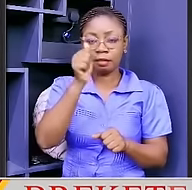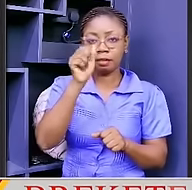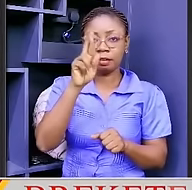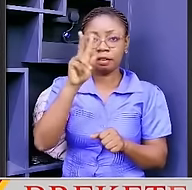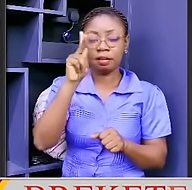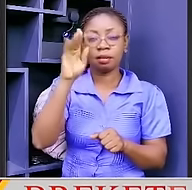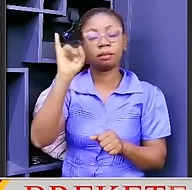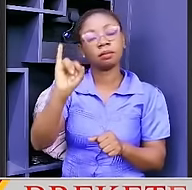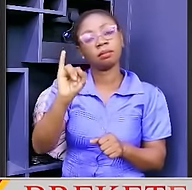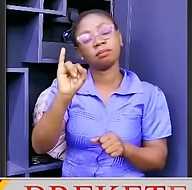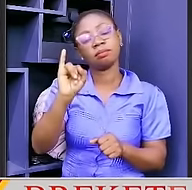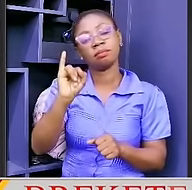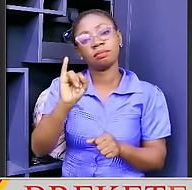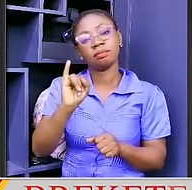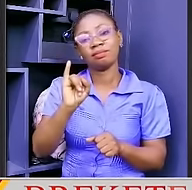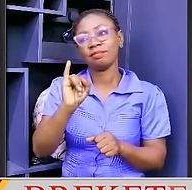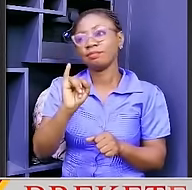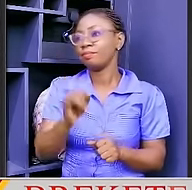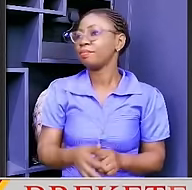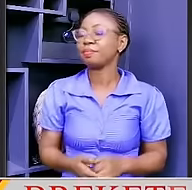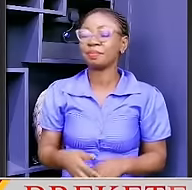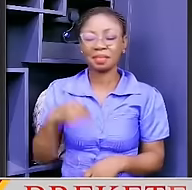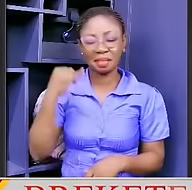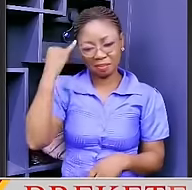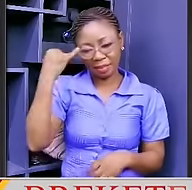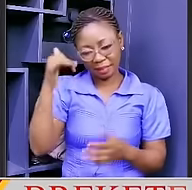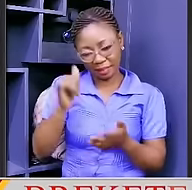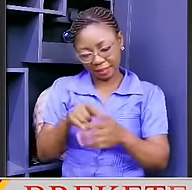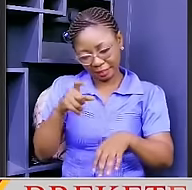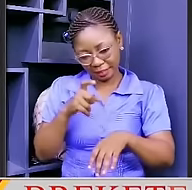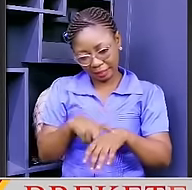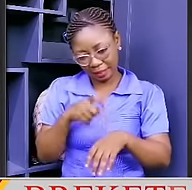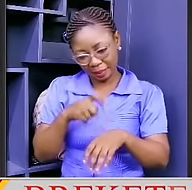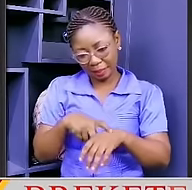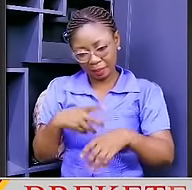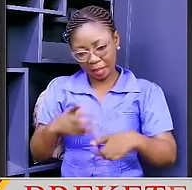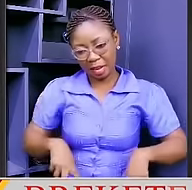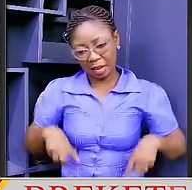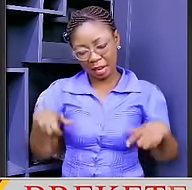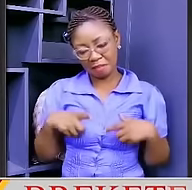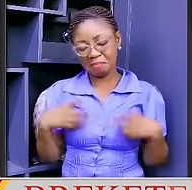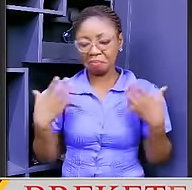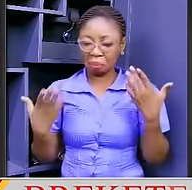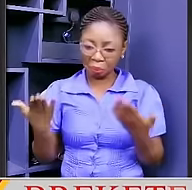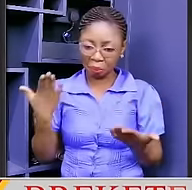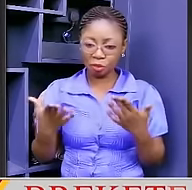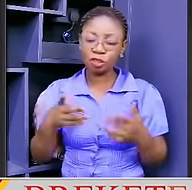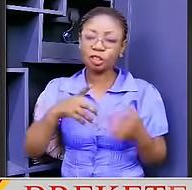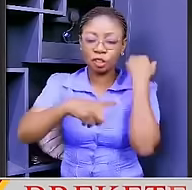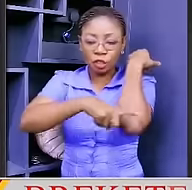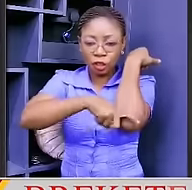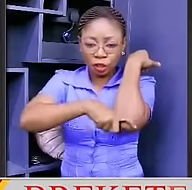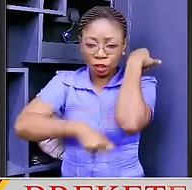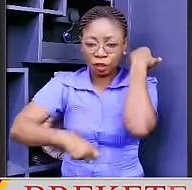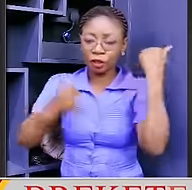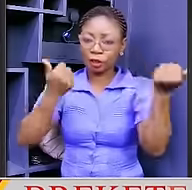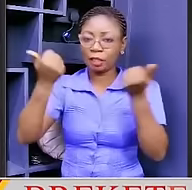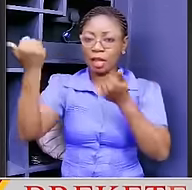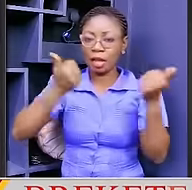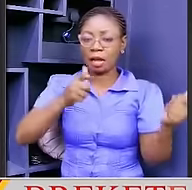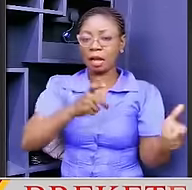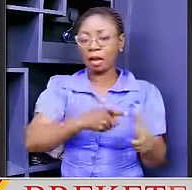Hey. Now it was said that time when they are alive, he carry their motor run. Therefore declare